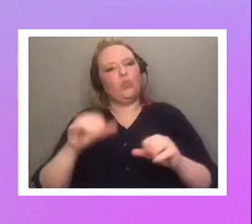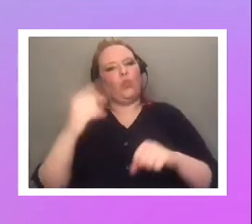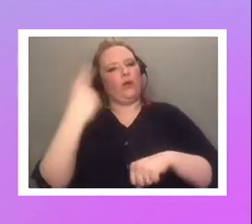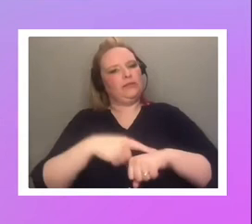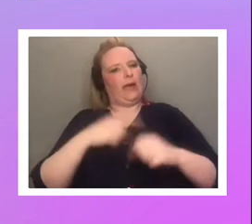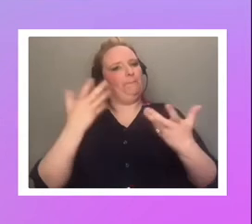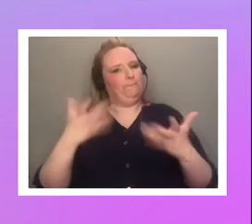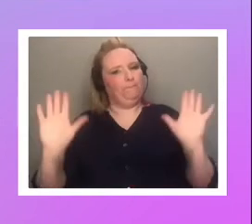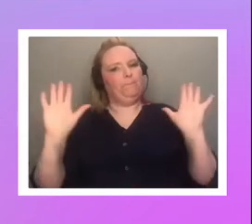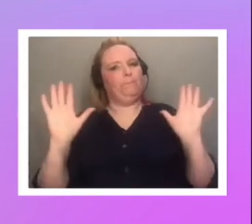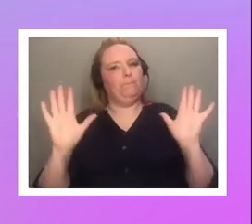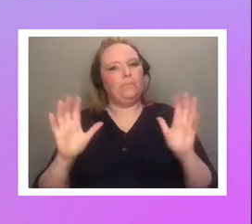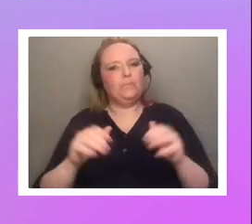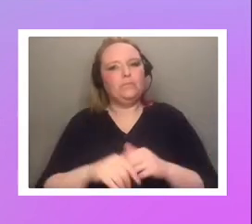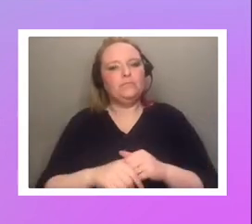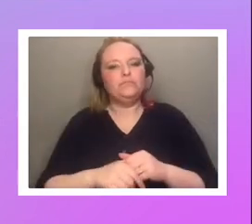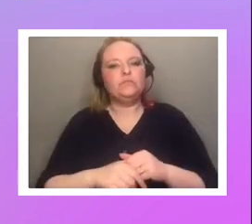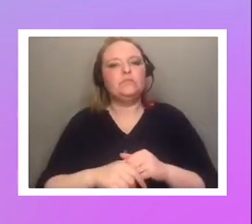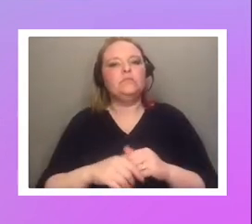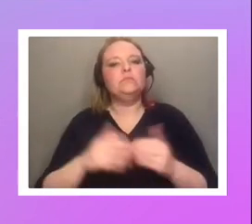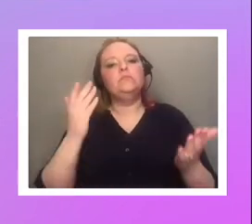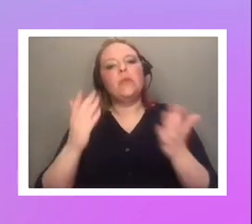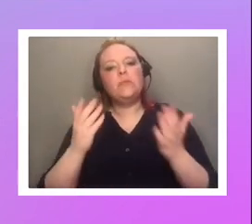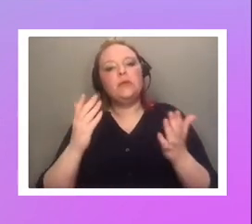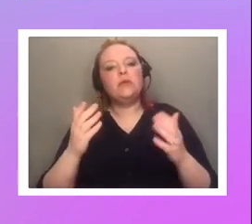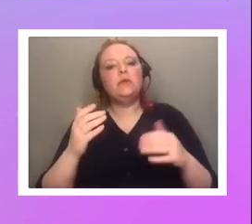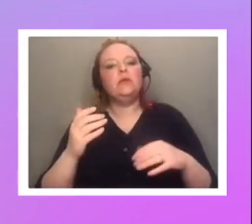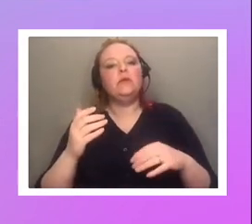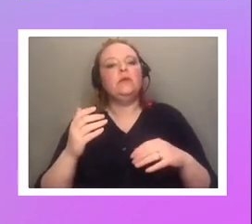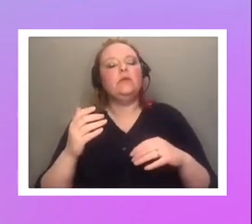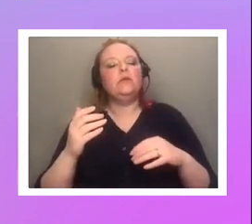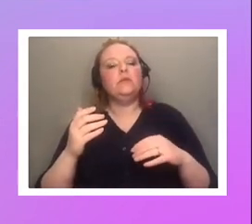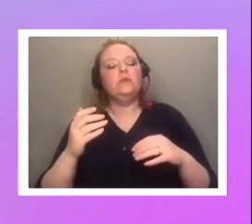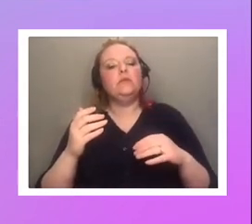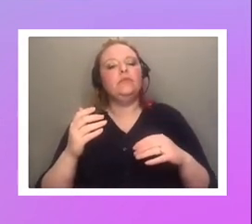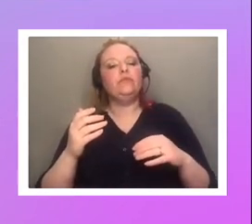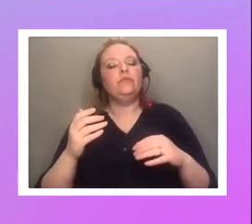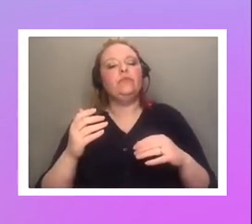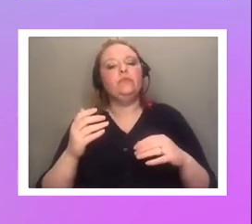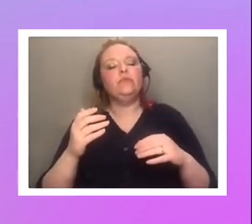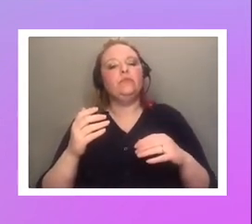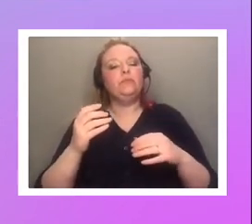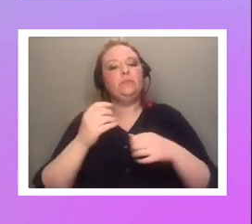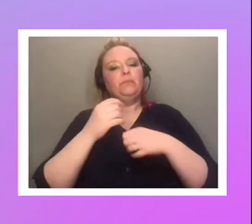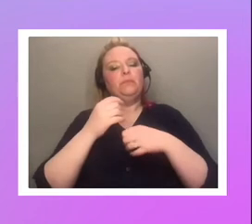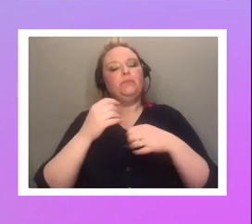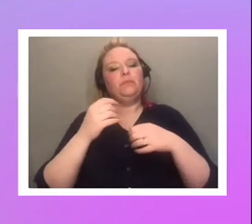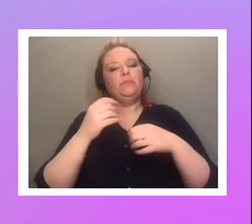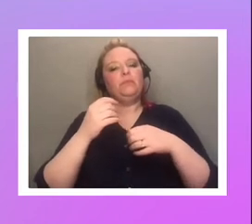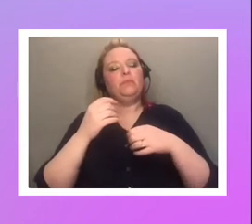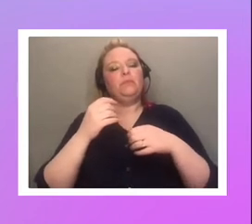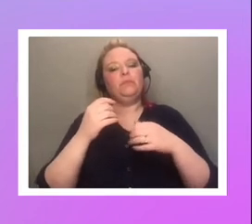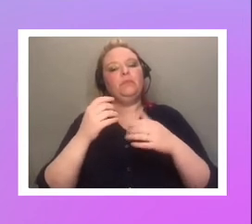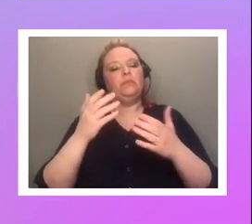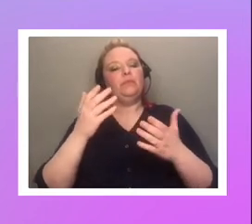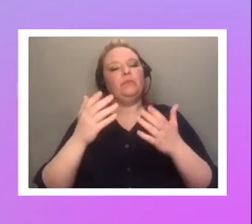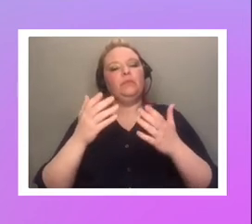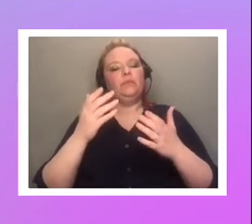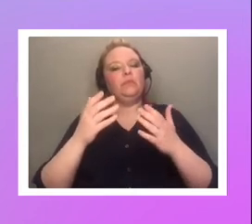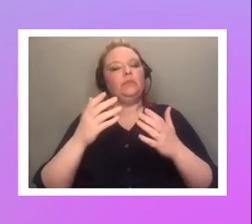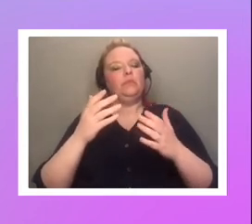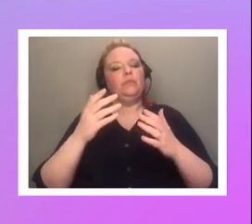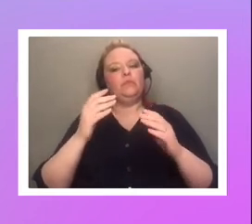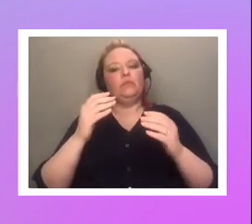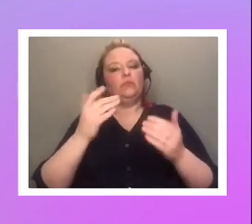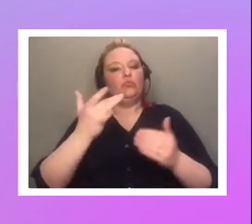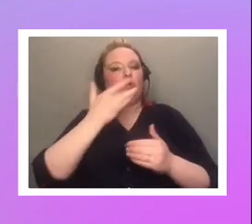here. Or we could have it, you know, or we could also make these respect prefers reduced motion. And if someone